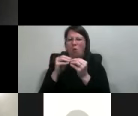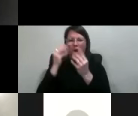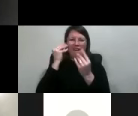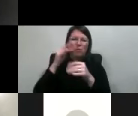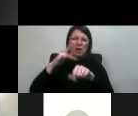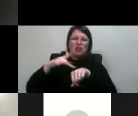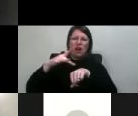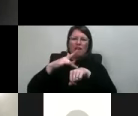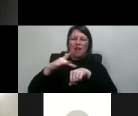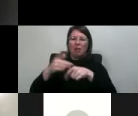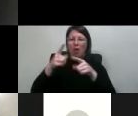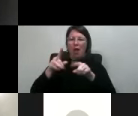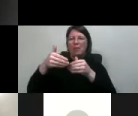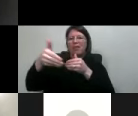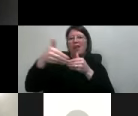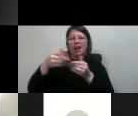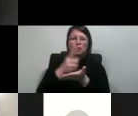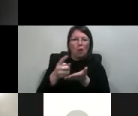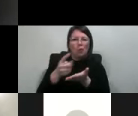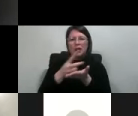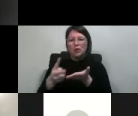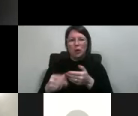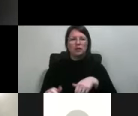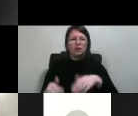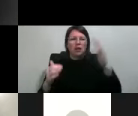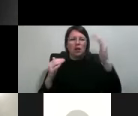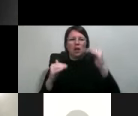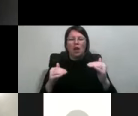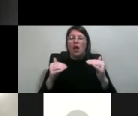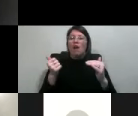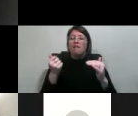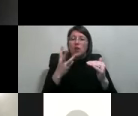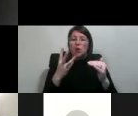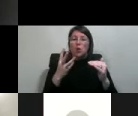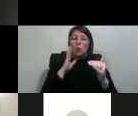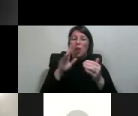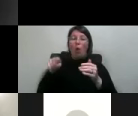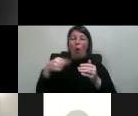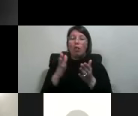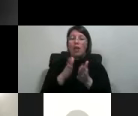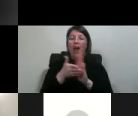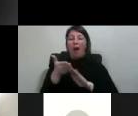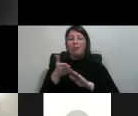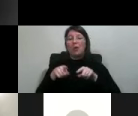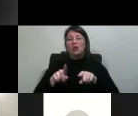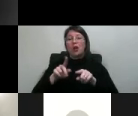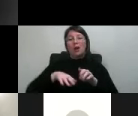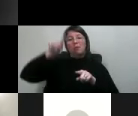There are 3 routes which we are reducing their hours of operation, so they'll be operating peak only. That is the 67, 85,